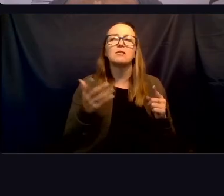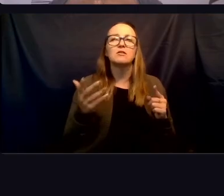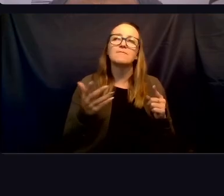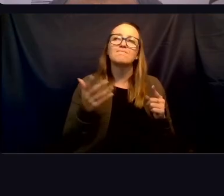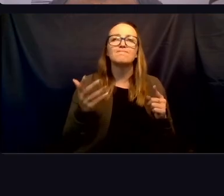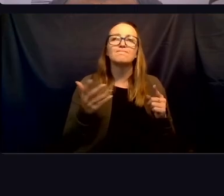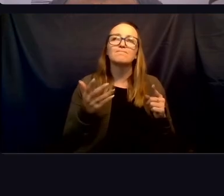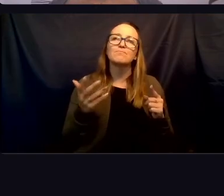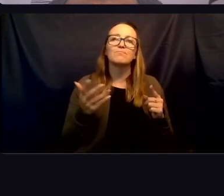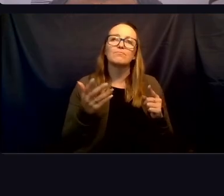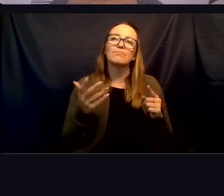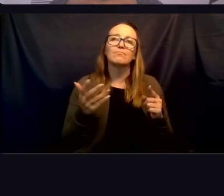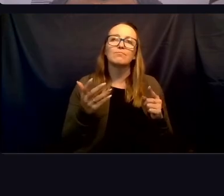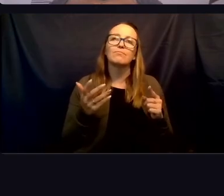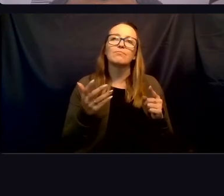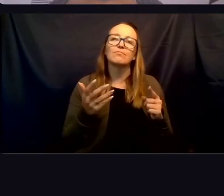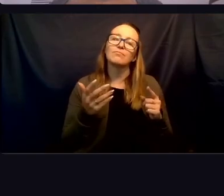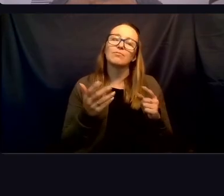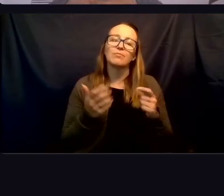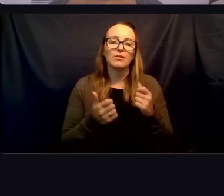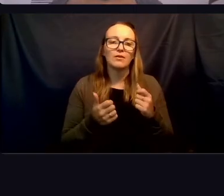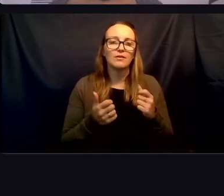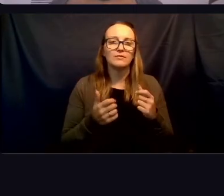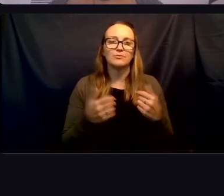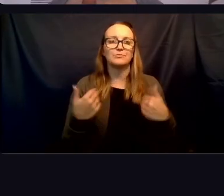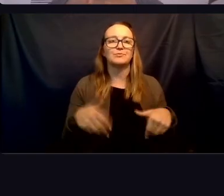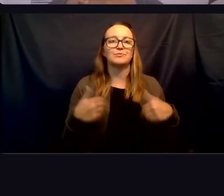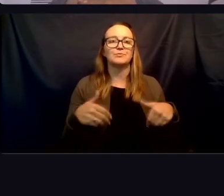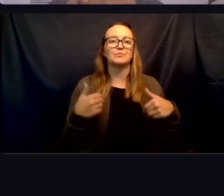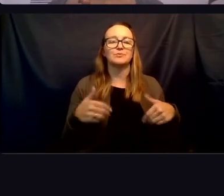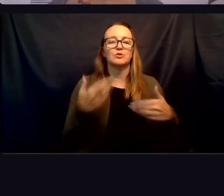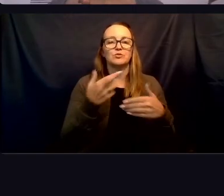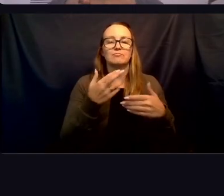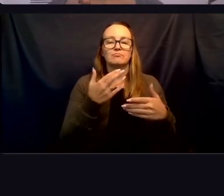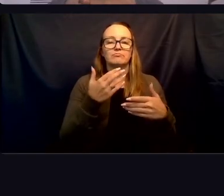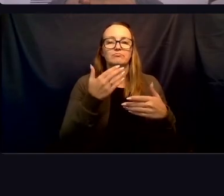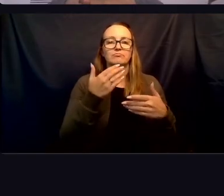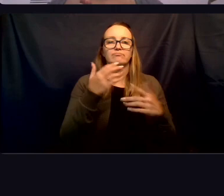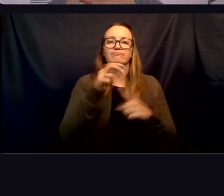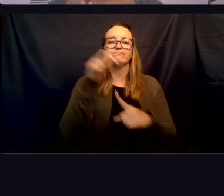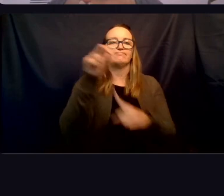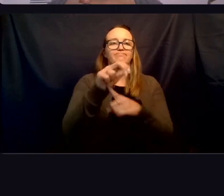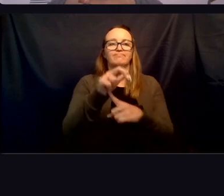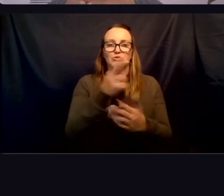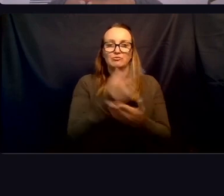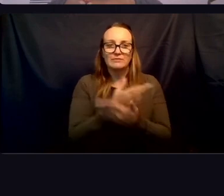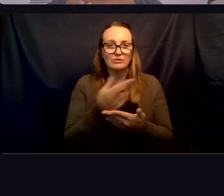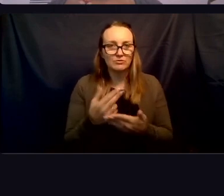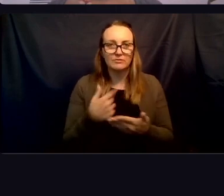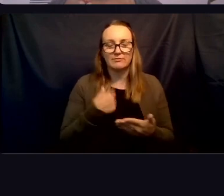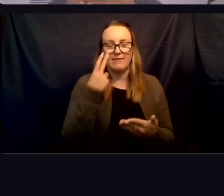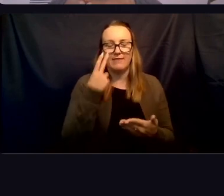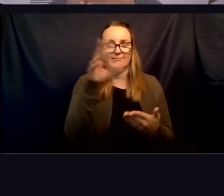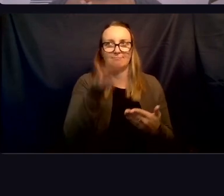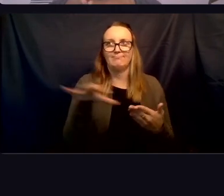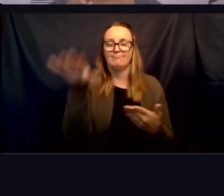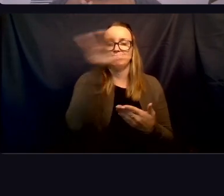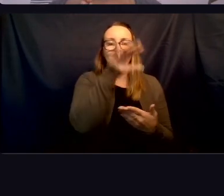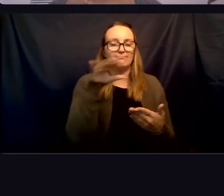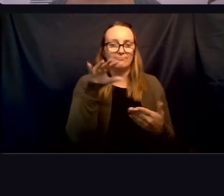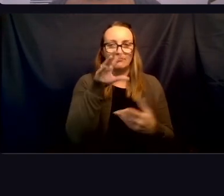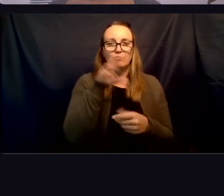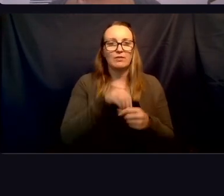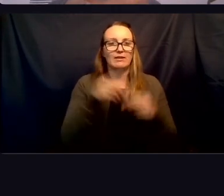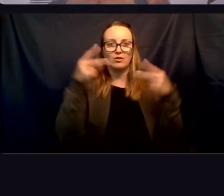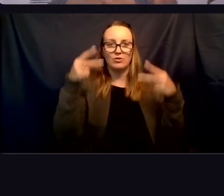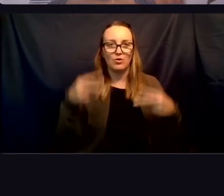most ever-present resources that I've seen in in the coding world. If you want to just pick up